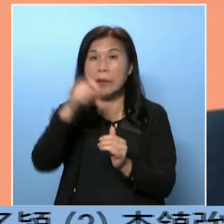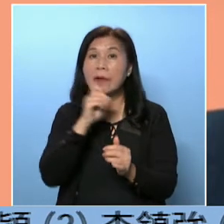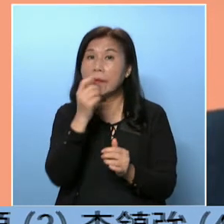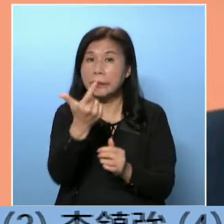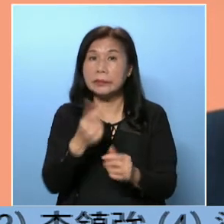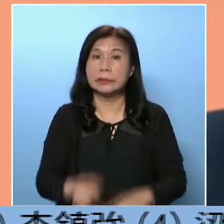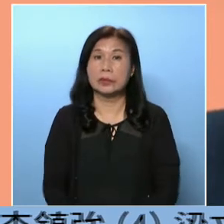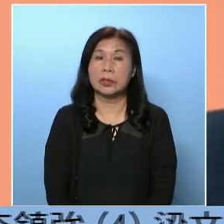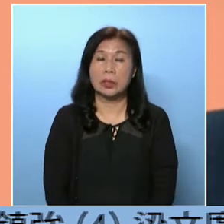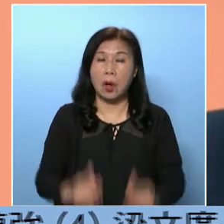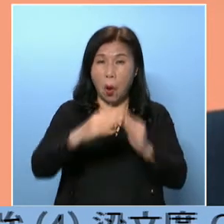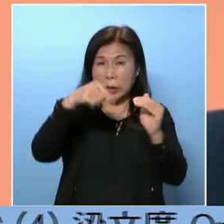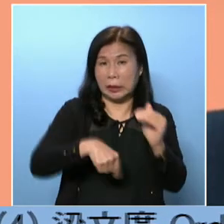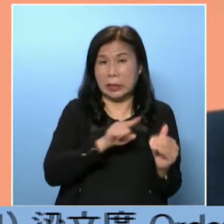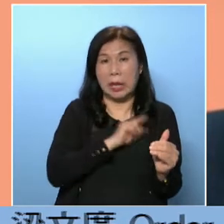it's not enough.